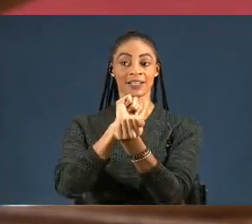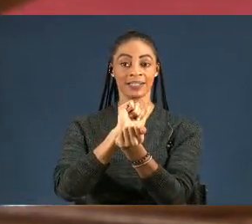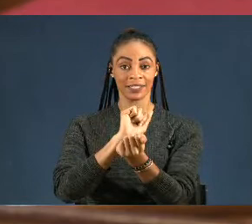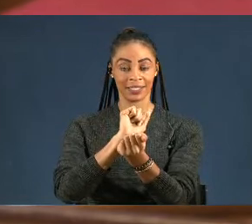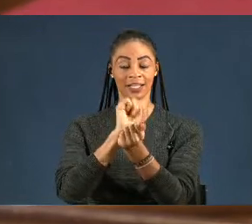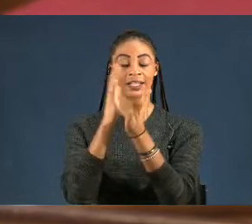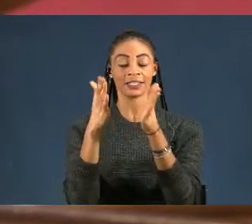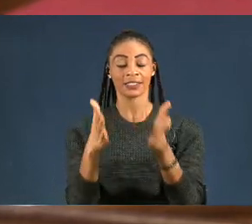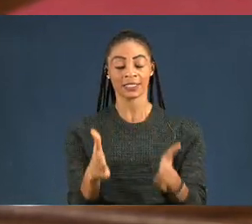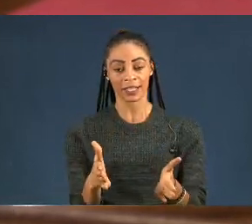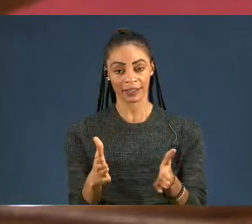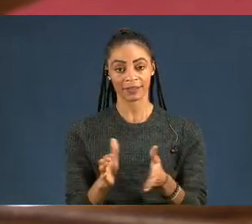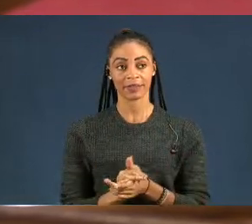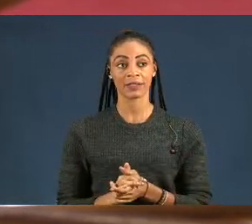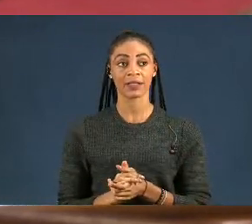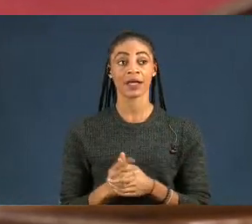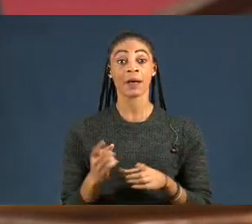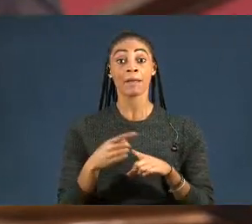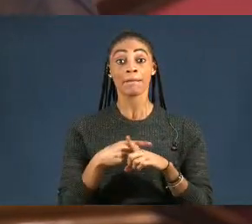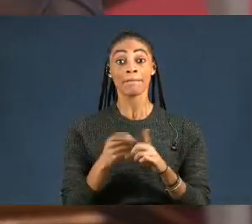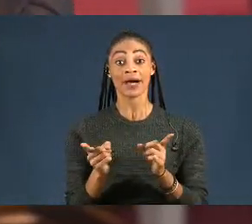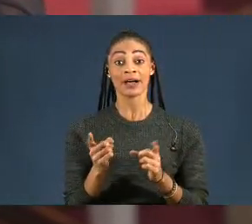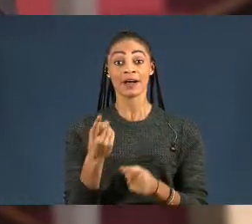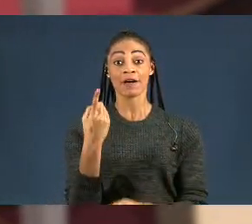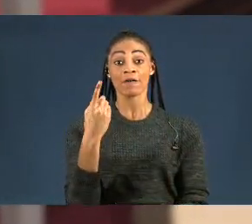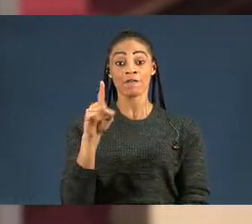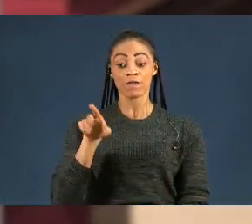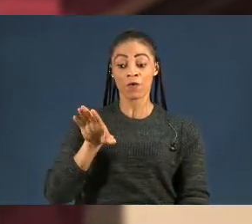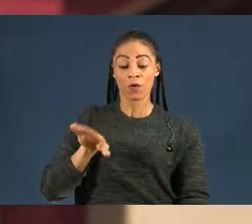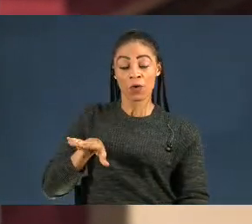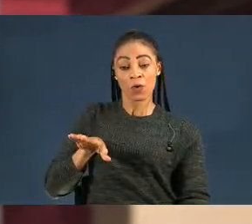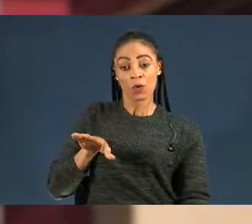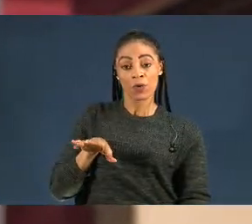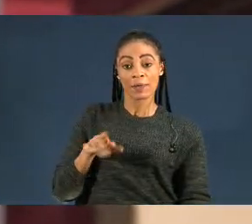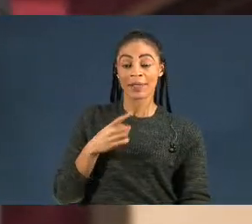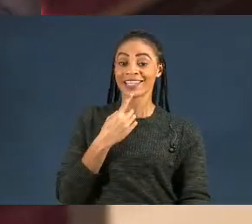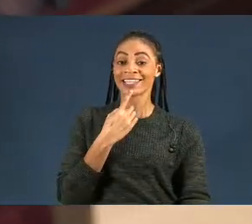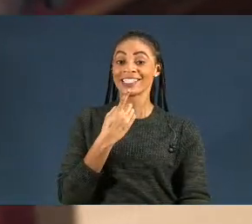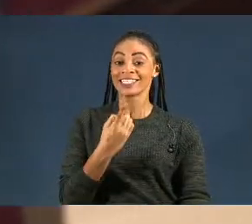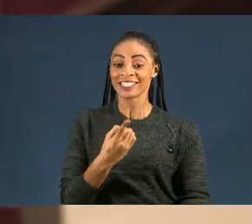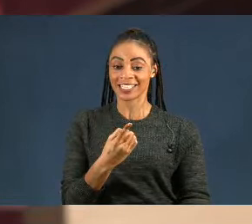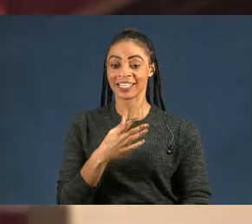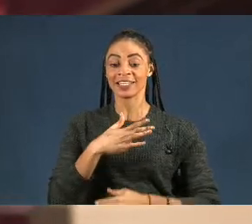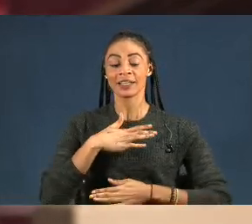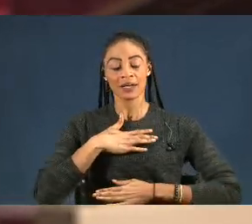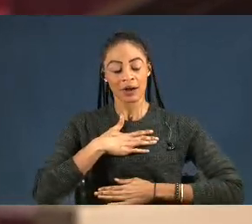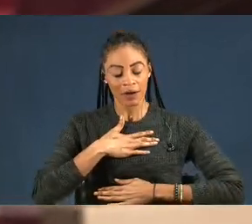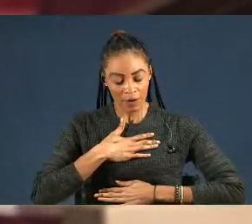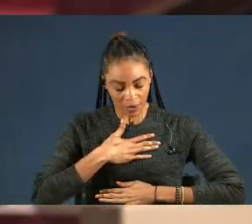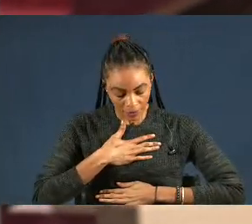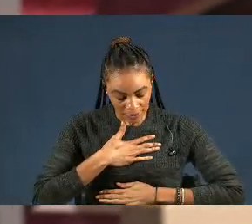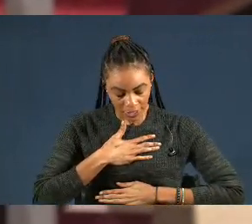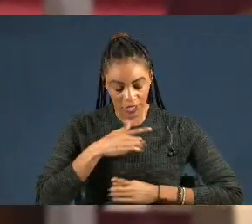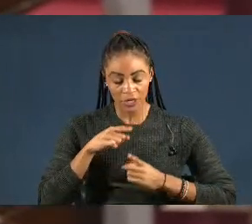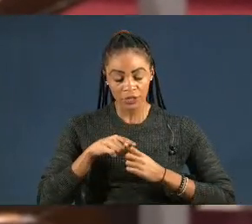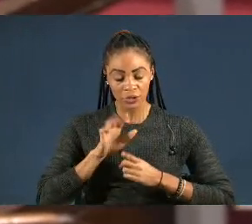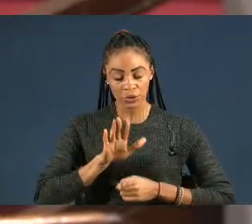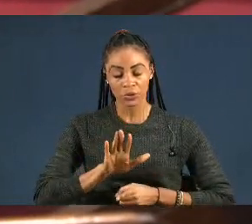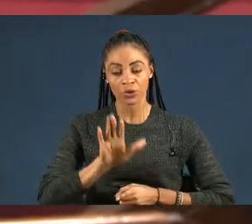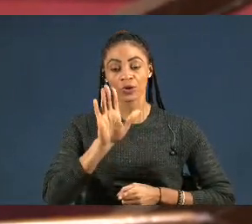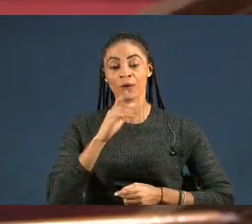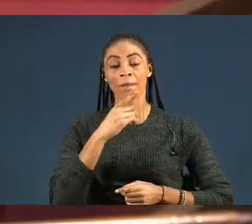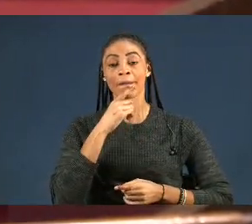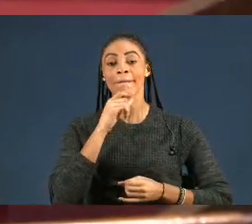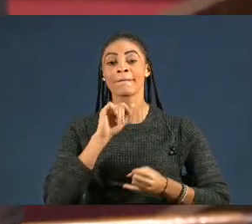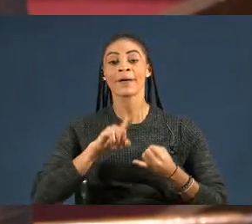masters. But for the women, he says, submit to your husband. What is submitting to